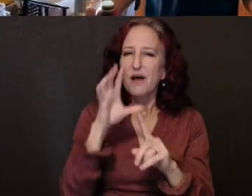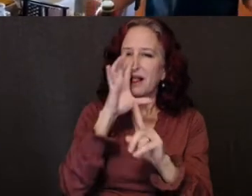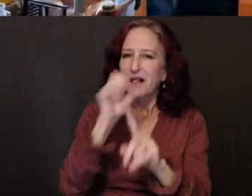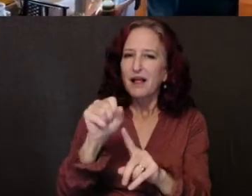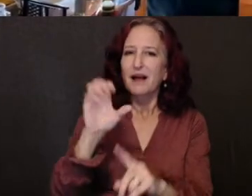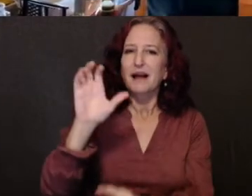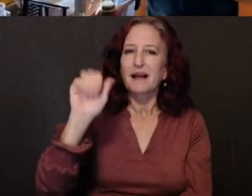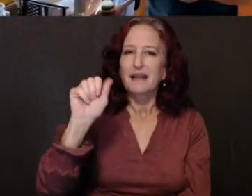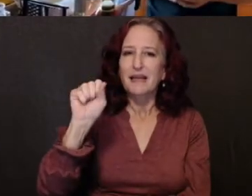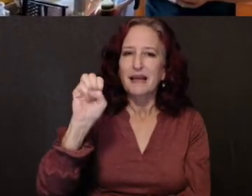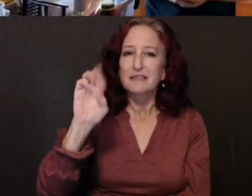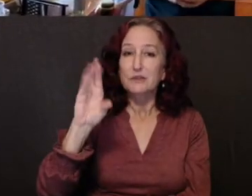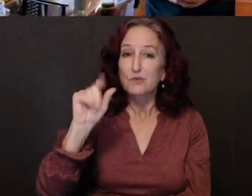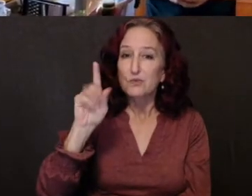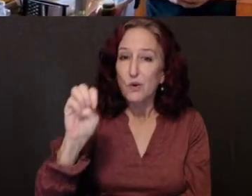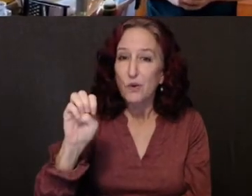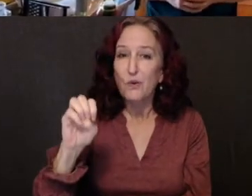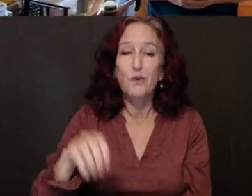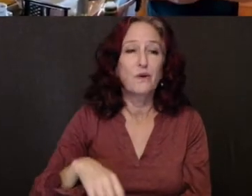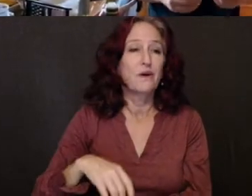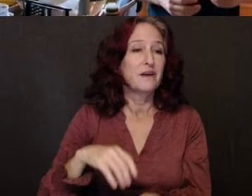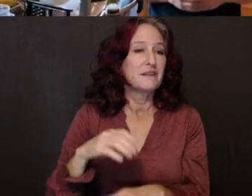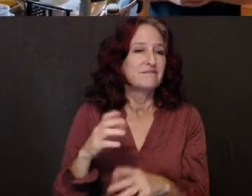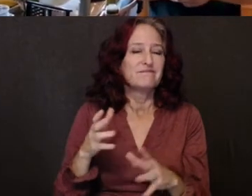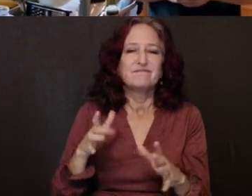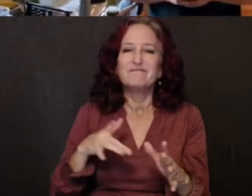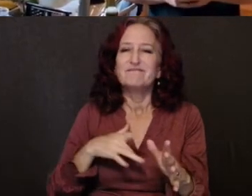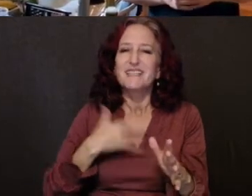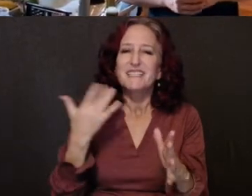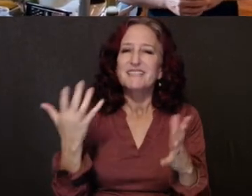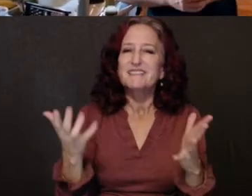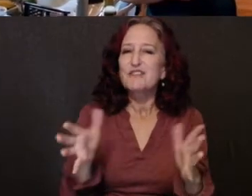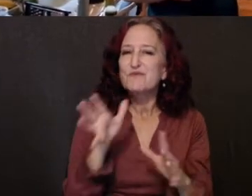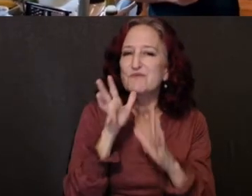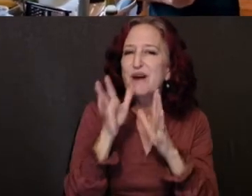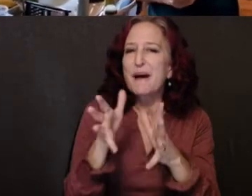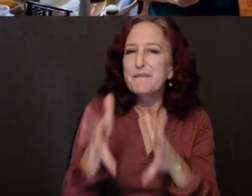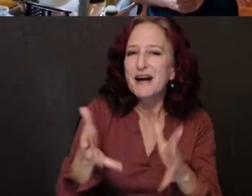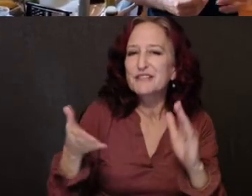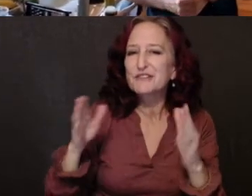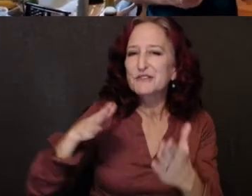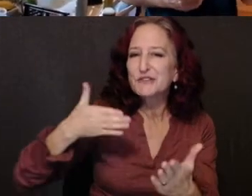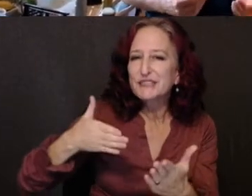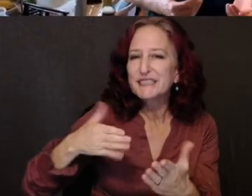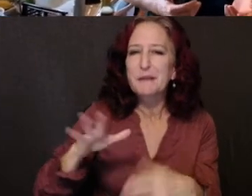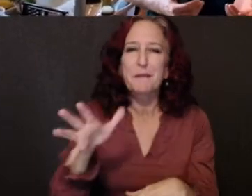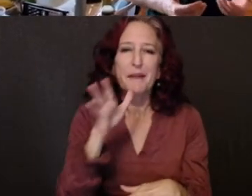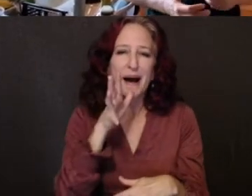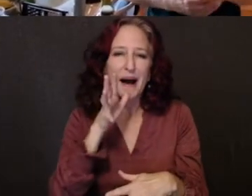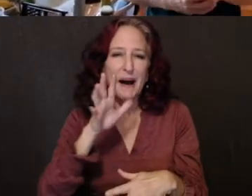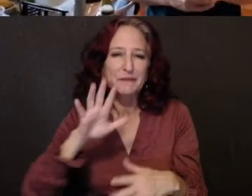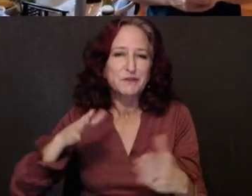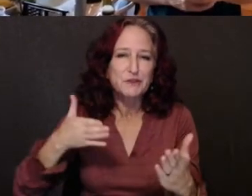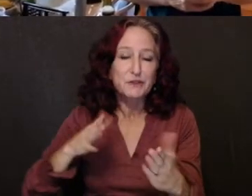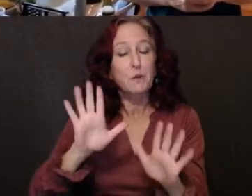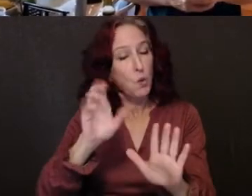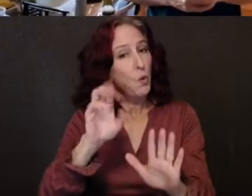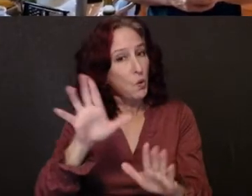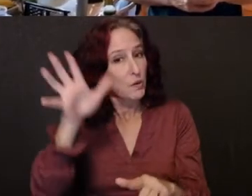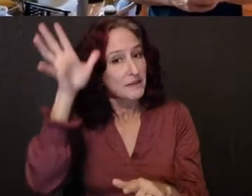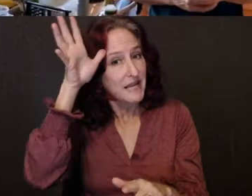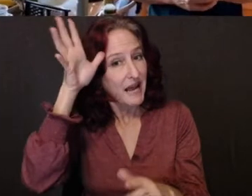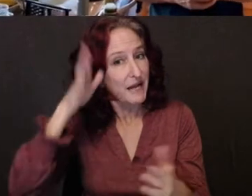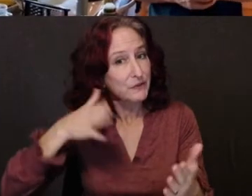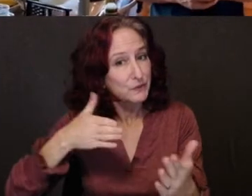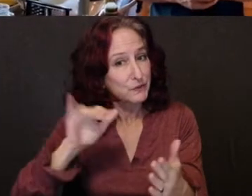also always do like, you know, potlucks. People would bring different things. And I was always kind of drawn to the more casserole-y things. I just love them. I